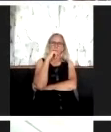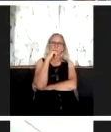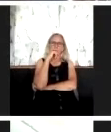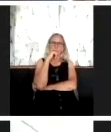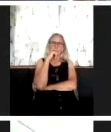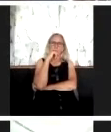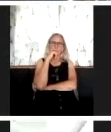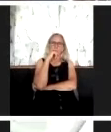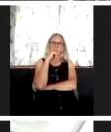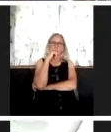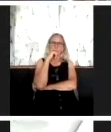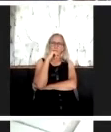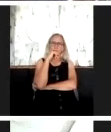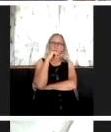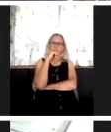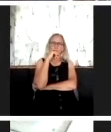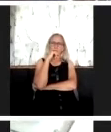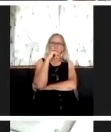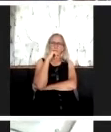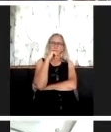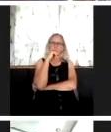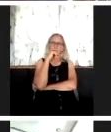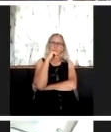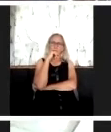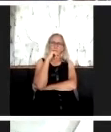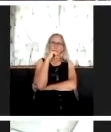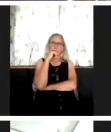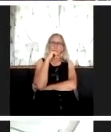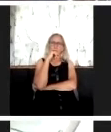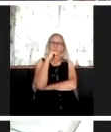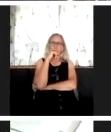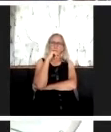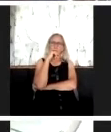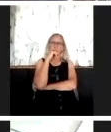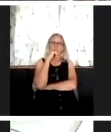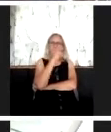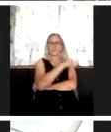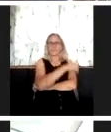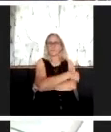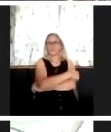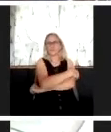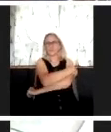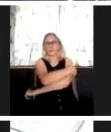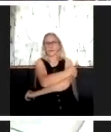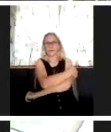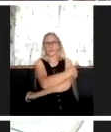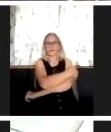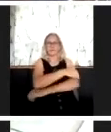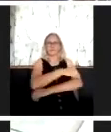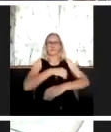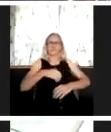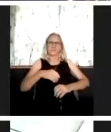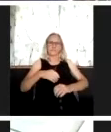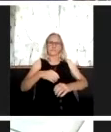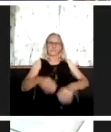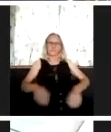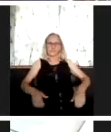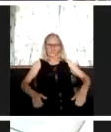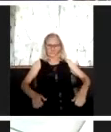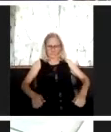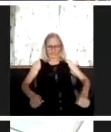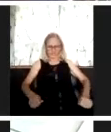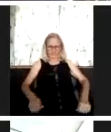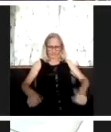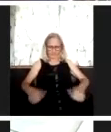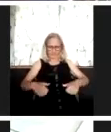Oh, I want to say that again. If you're alive and breathing today, that means God has a reason for